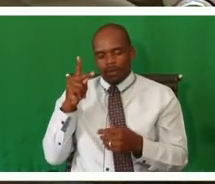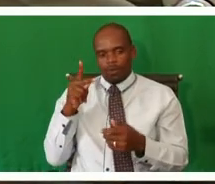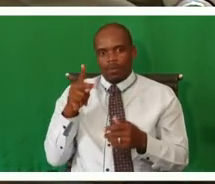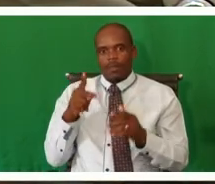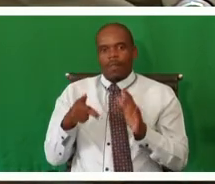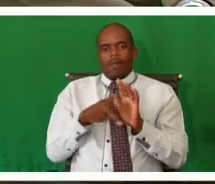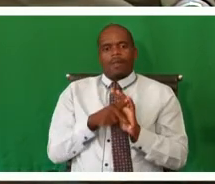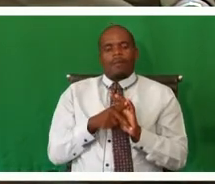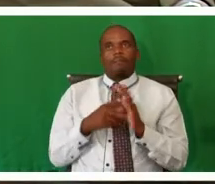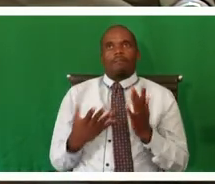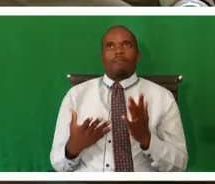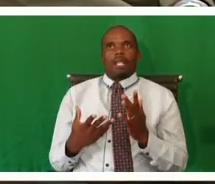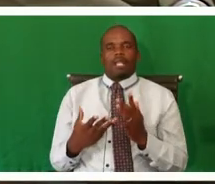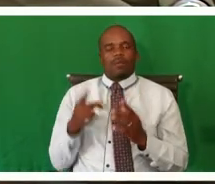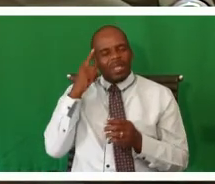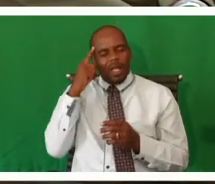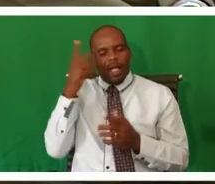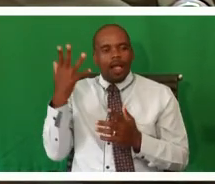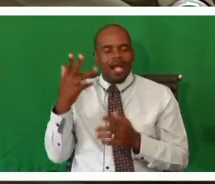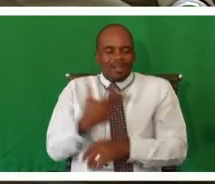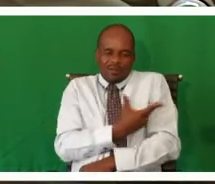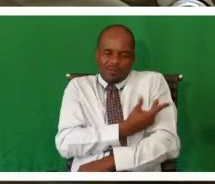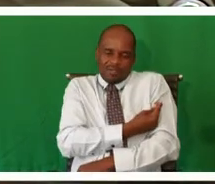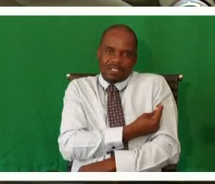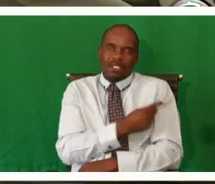We plan to vaccinate